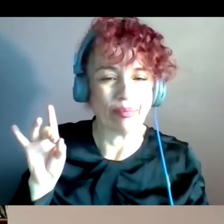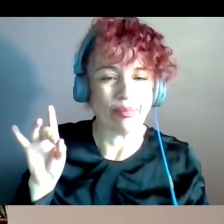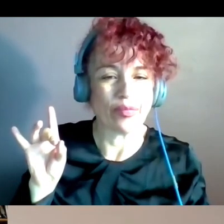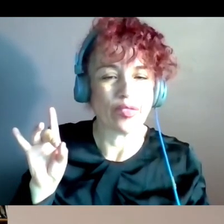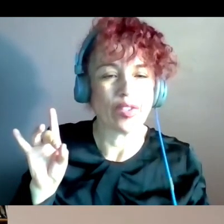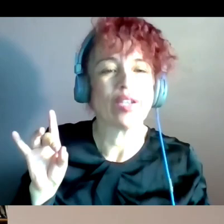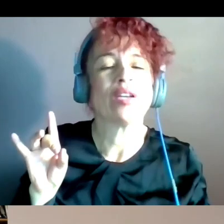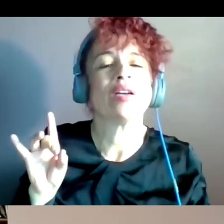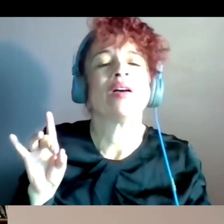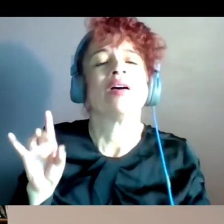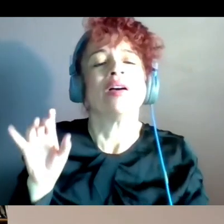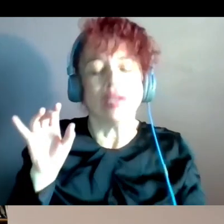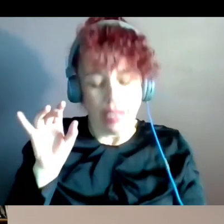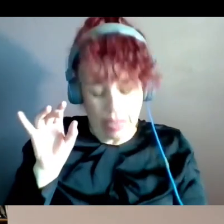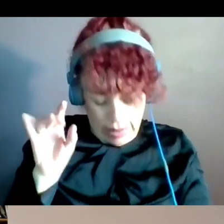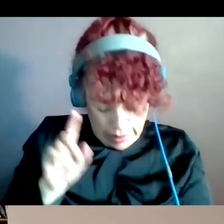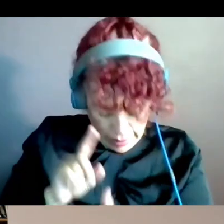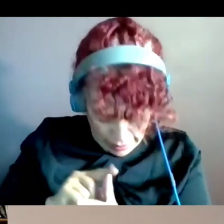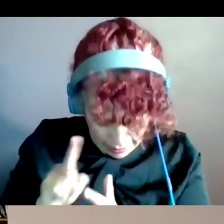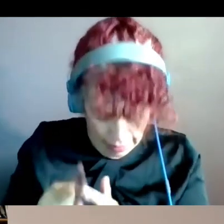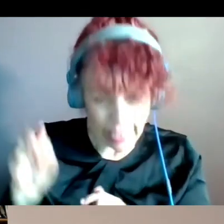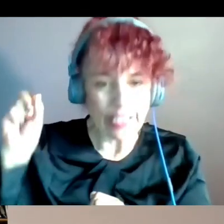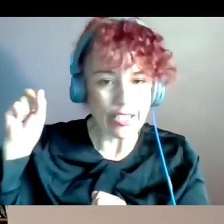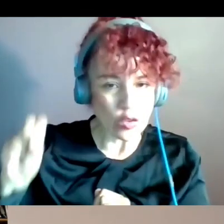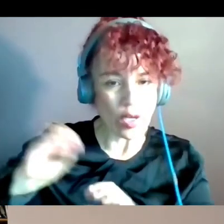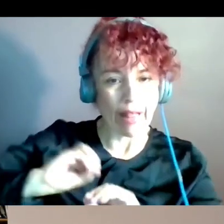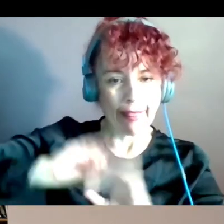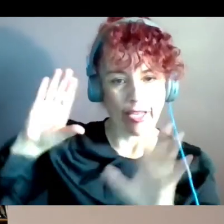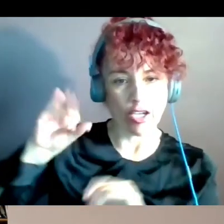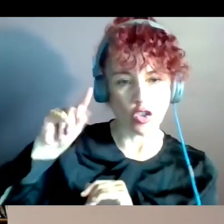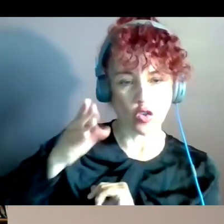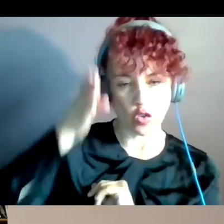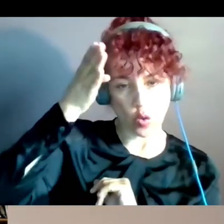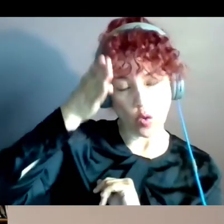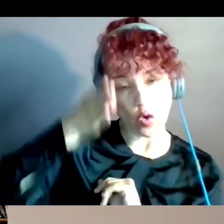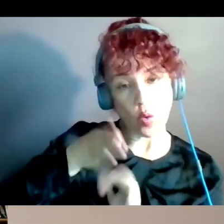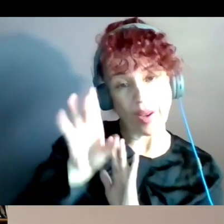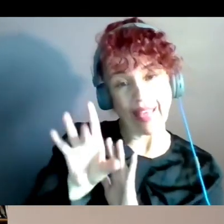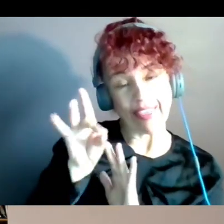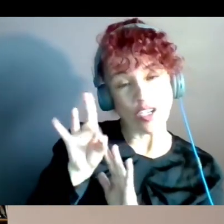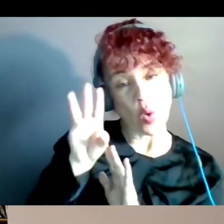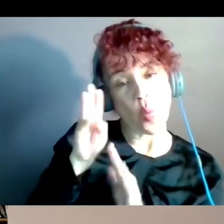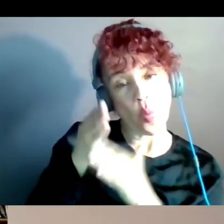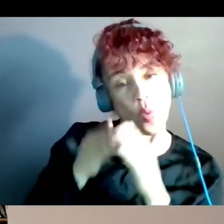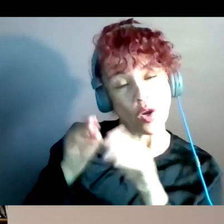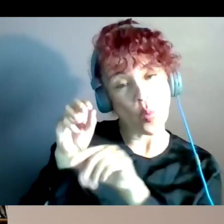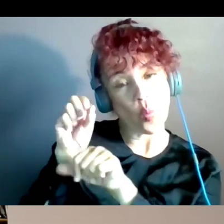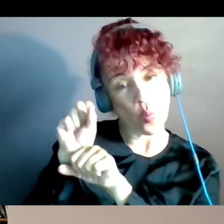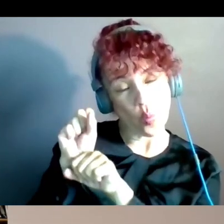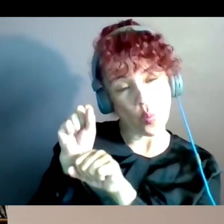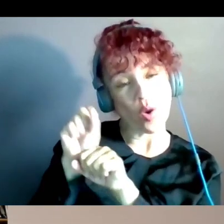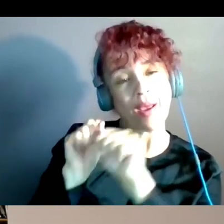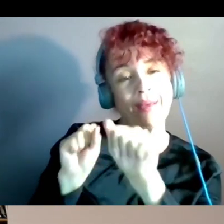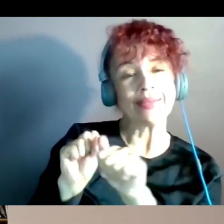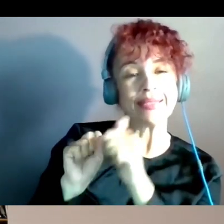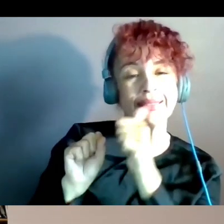for As opposed to woodworking. clear cutting. And then, so yeah, when they were clear cut, the straightest would have been selected for woodworking. And anything with a